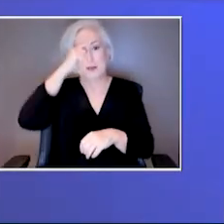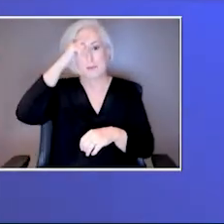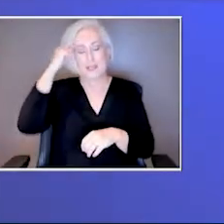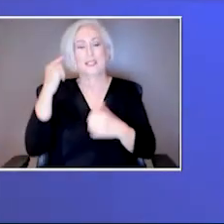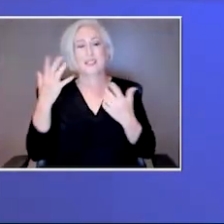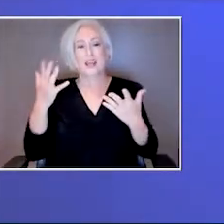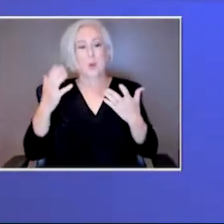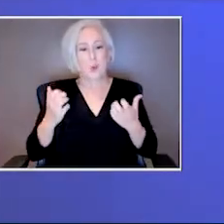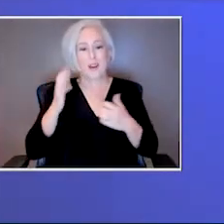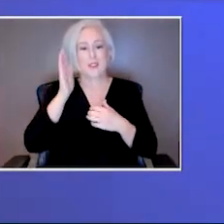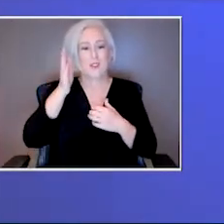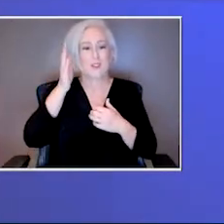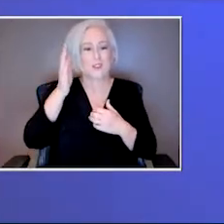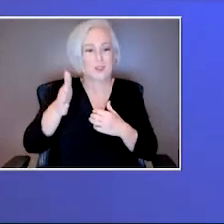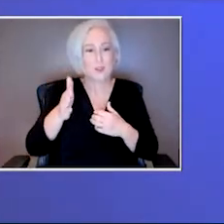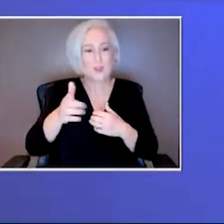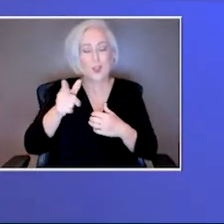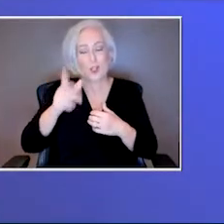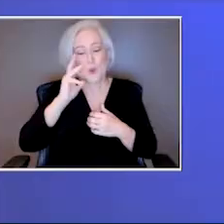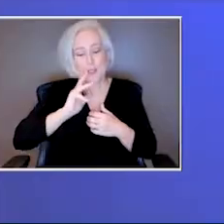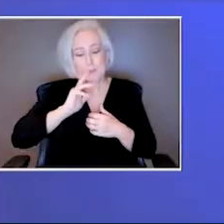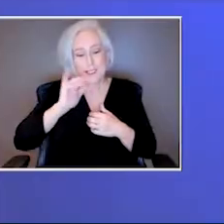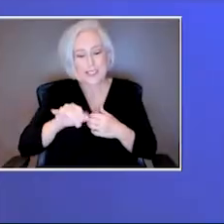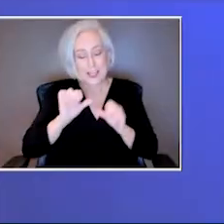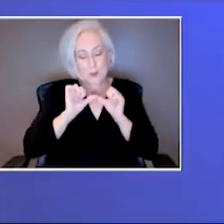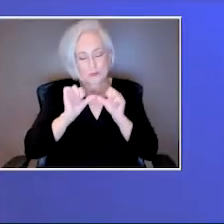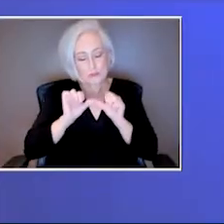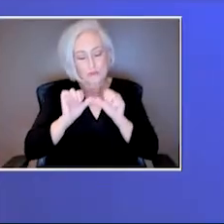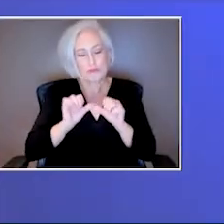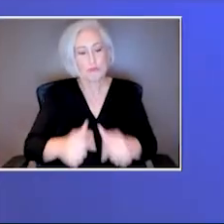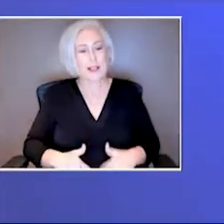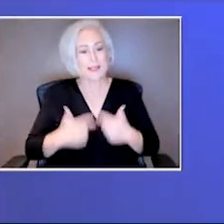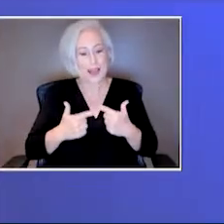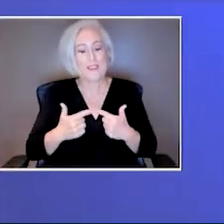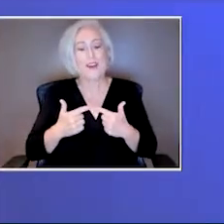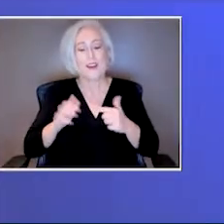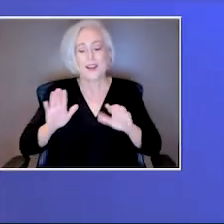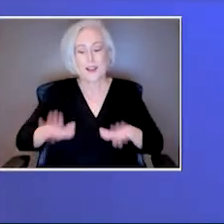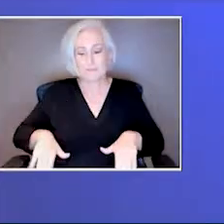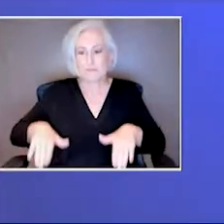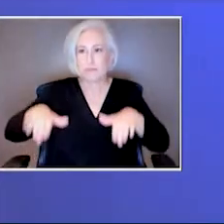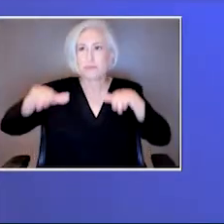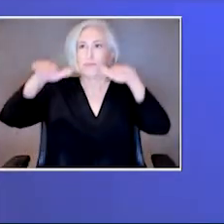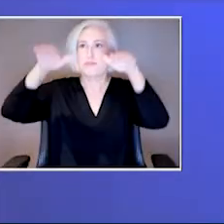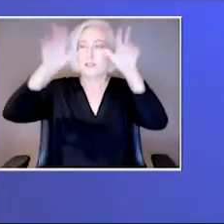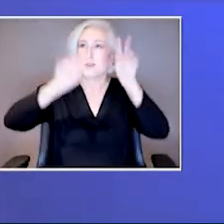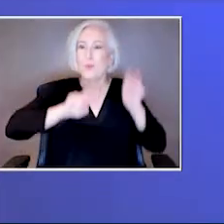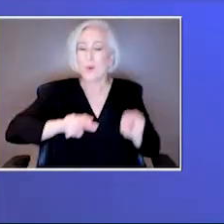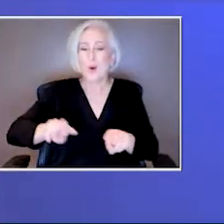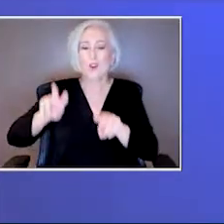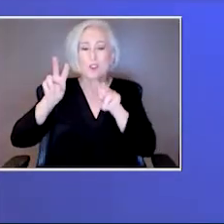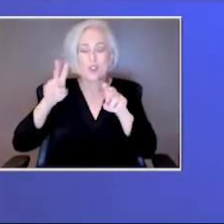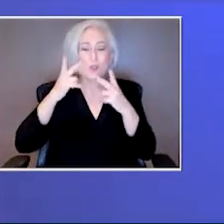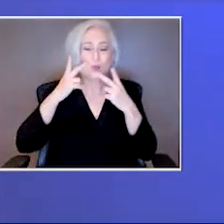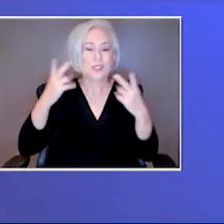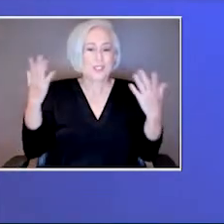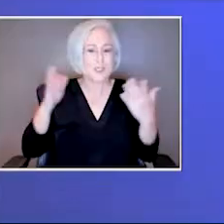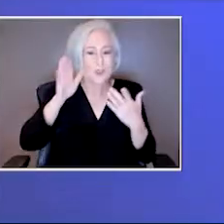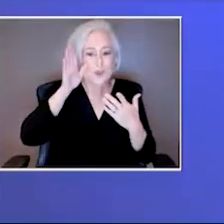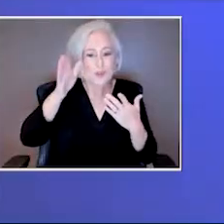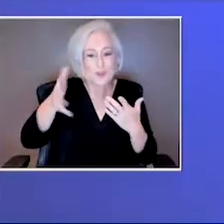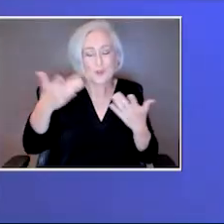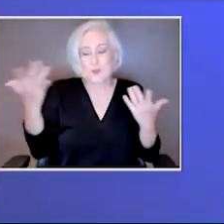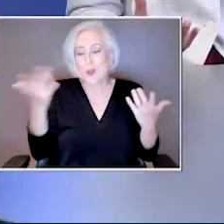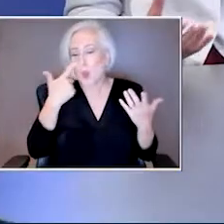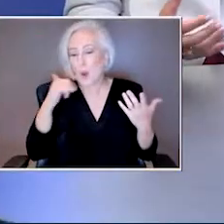treatments so that you can keep living life and be with your kids when they're older, and what's the future going to look like for you? And so it's me trying to show them that big picture